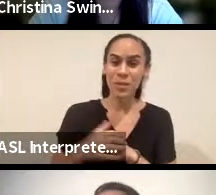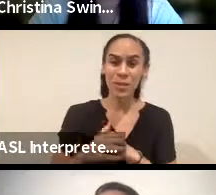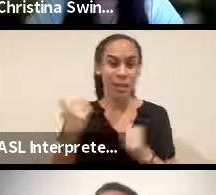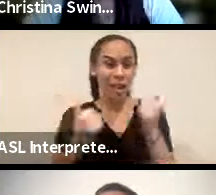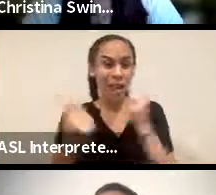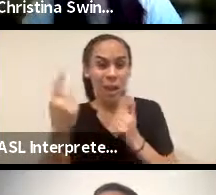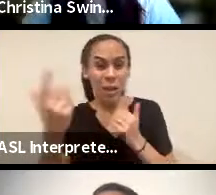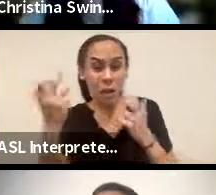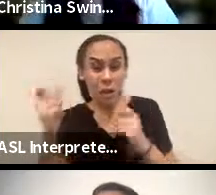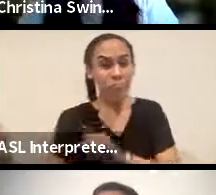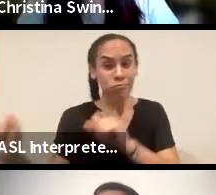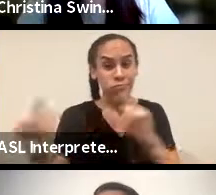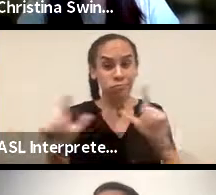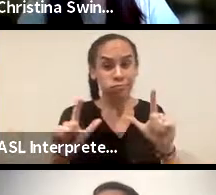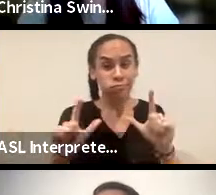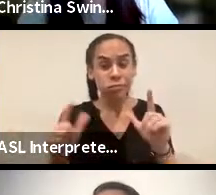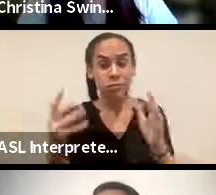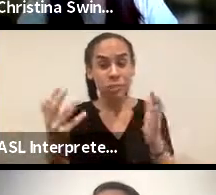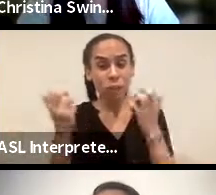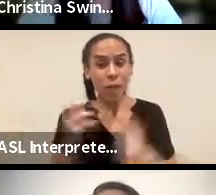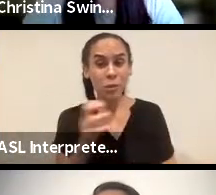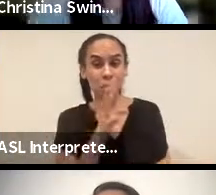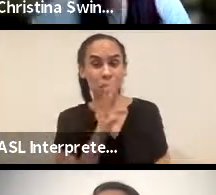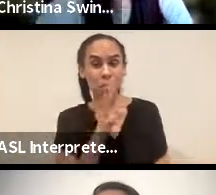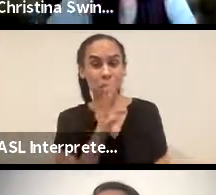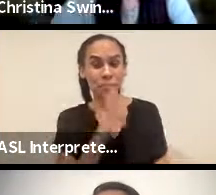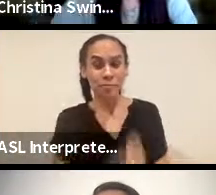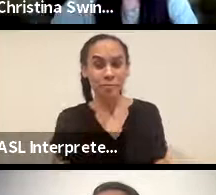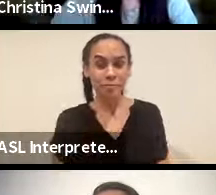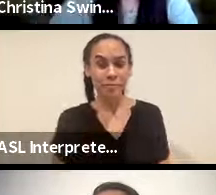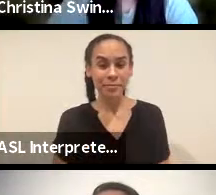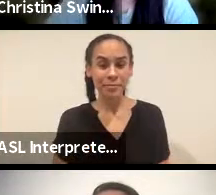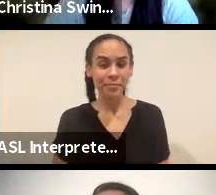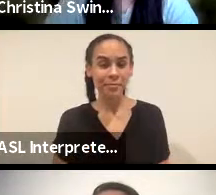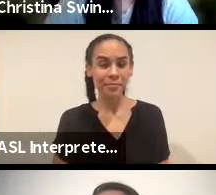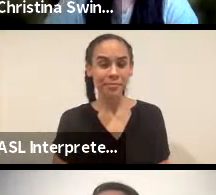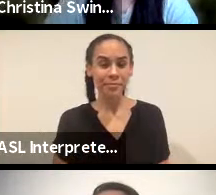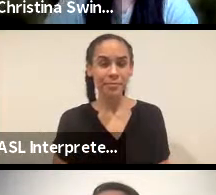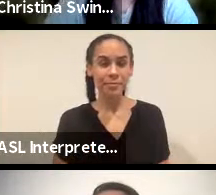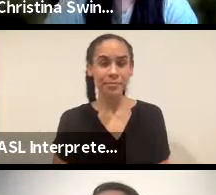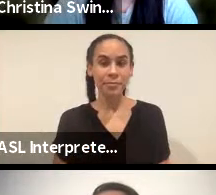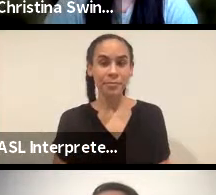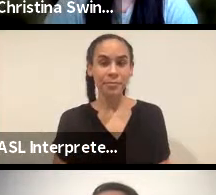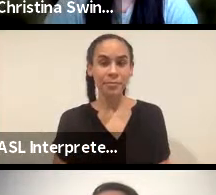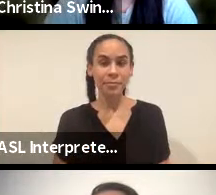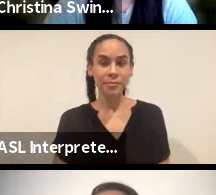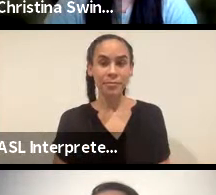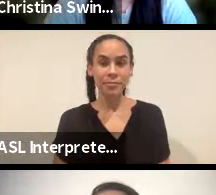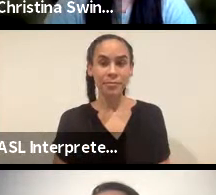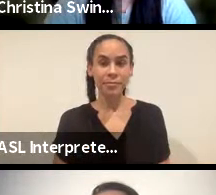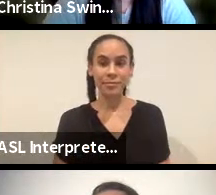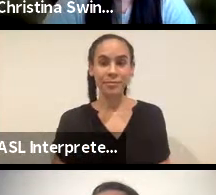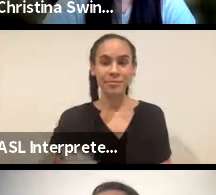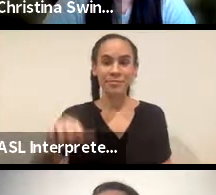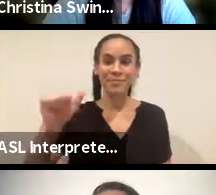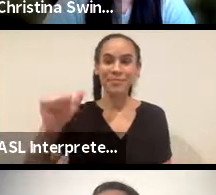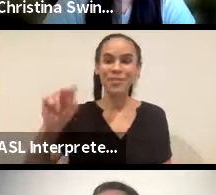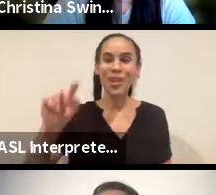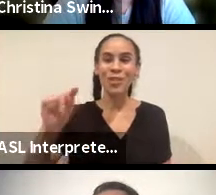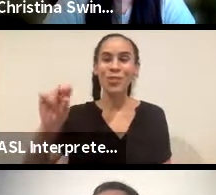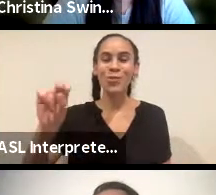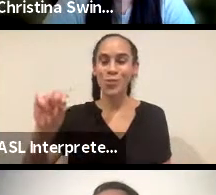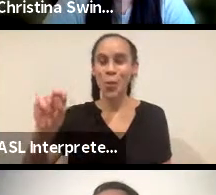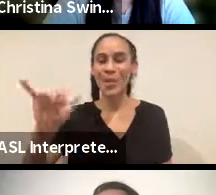Want to unmute your mic and share any comments? I would love to.